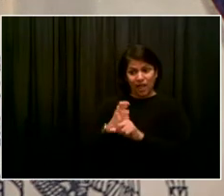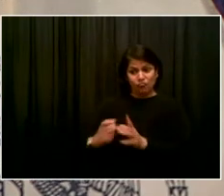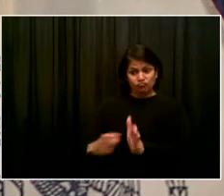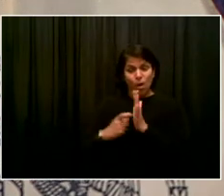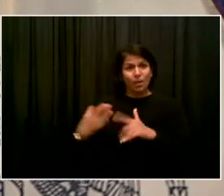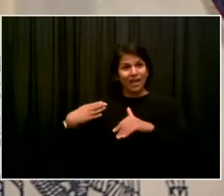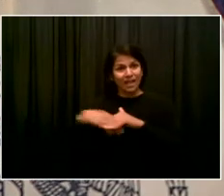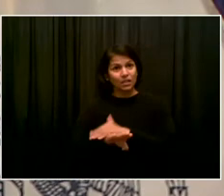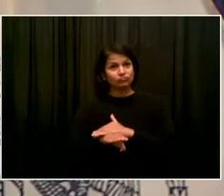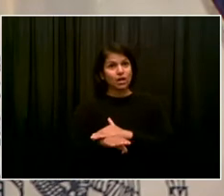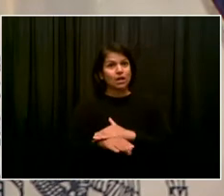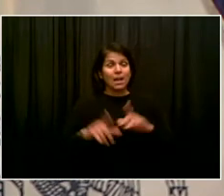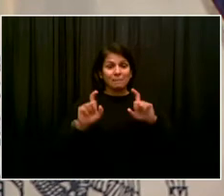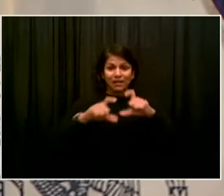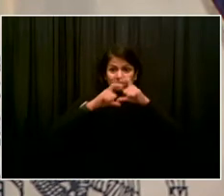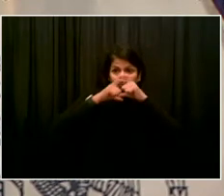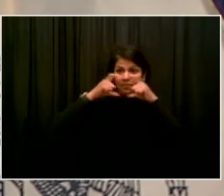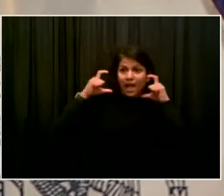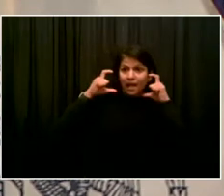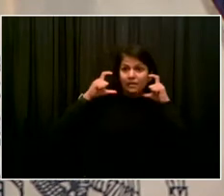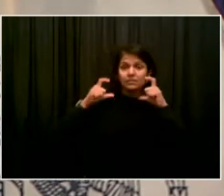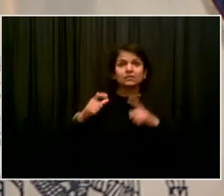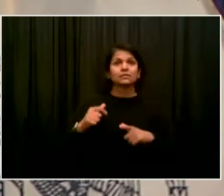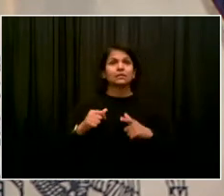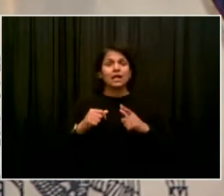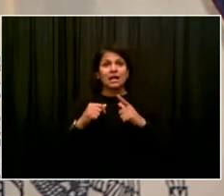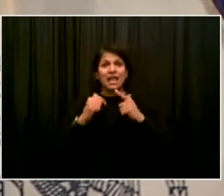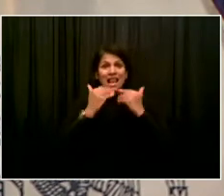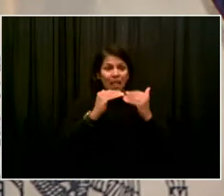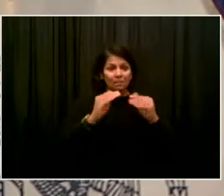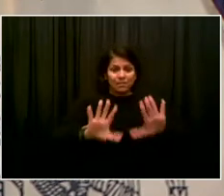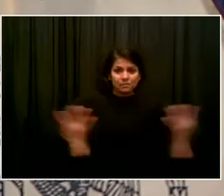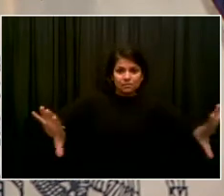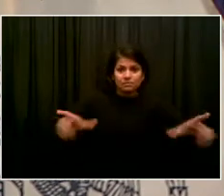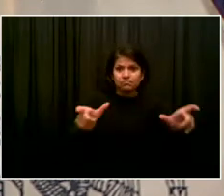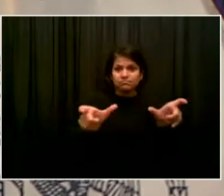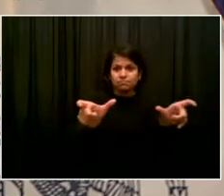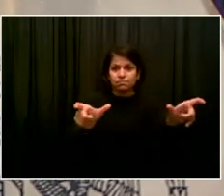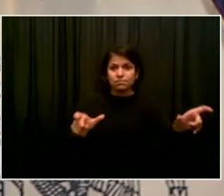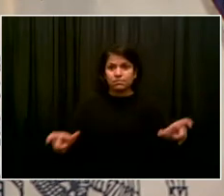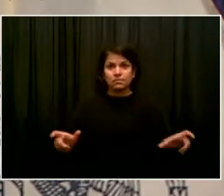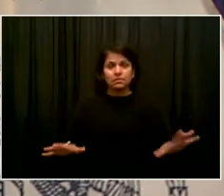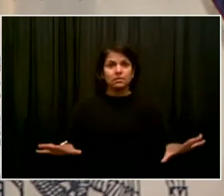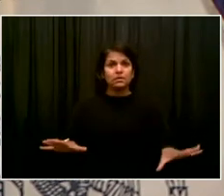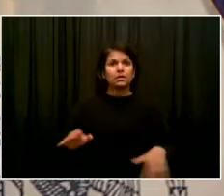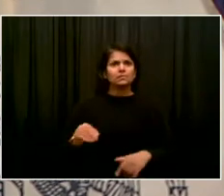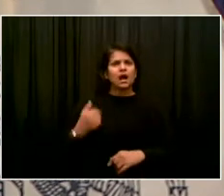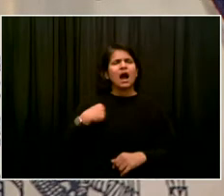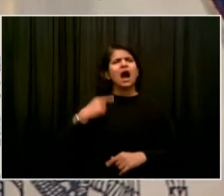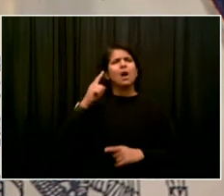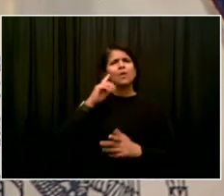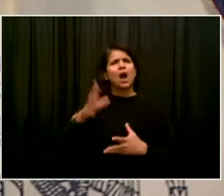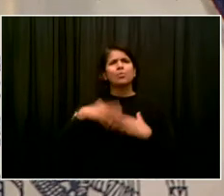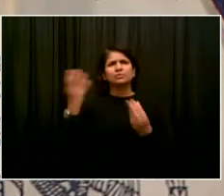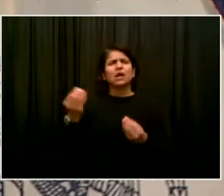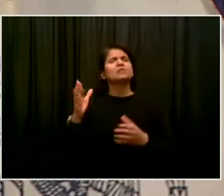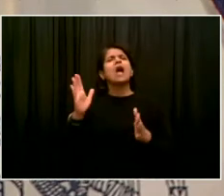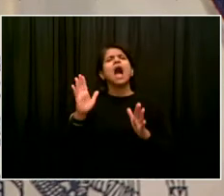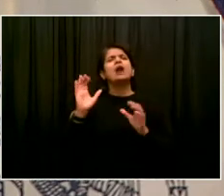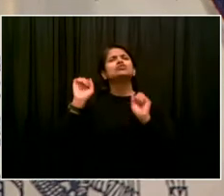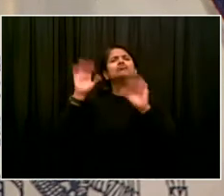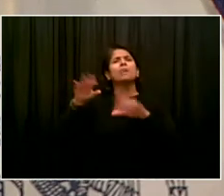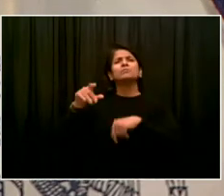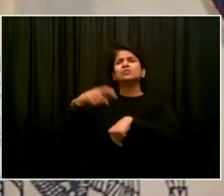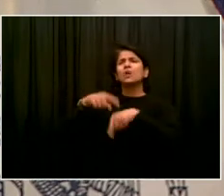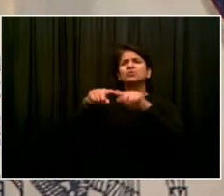you're driving people to celebrate indoors, which is the most fertile place for Omicron to spread in the first place? How concerned